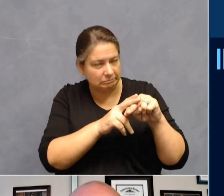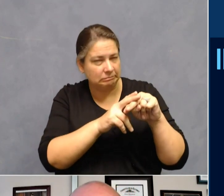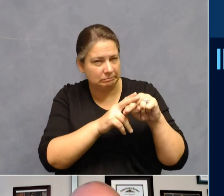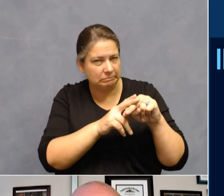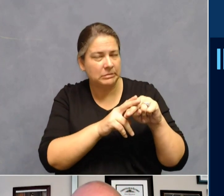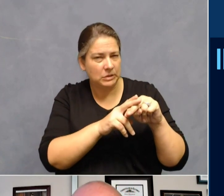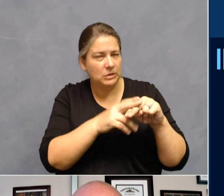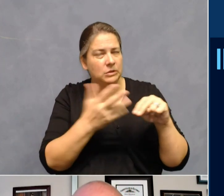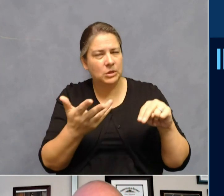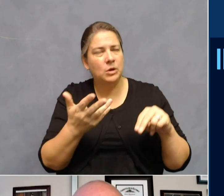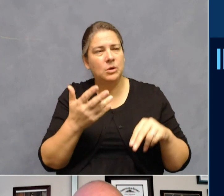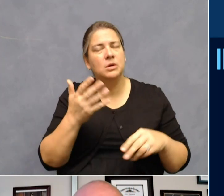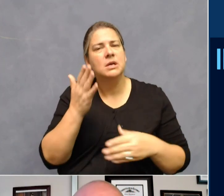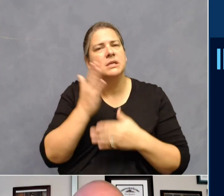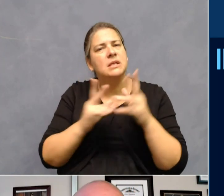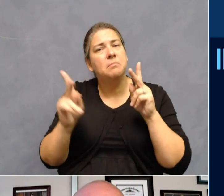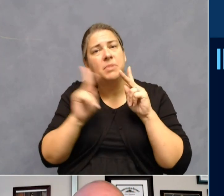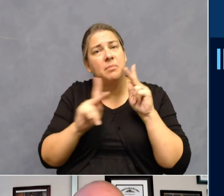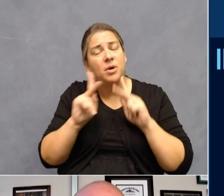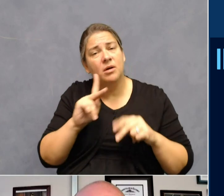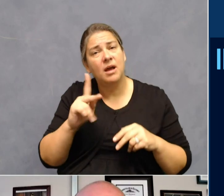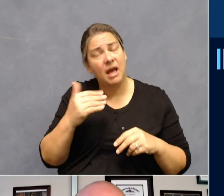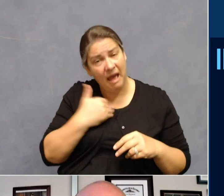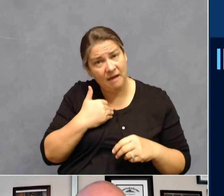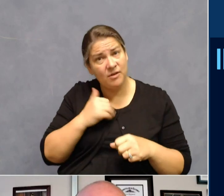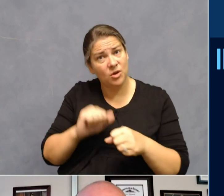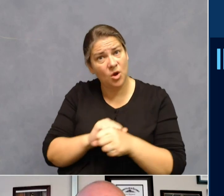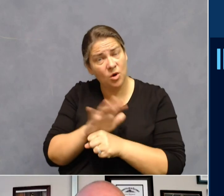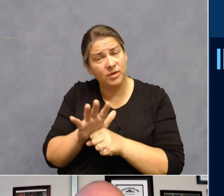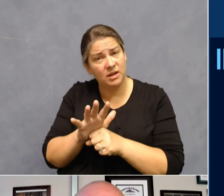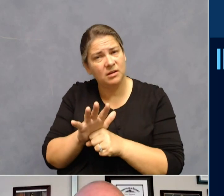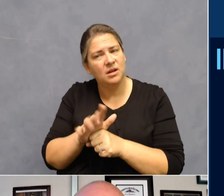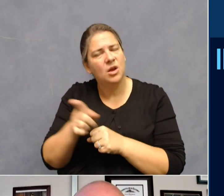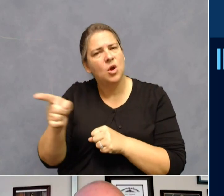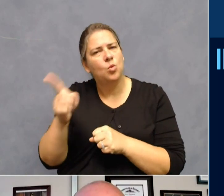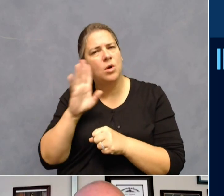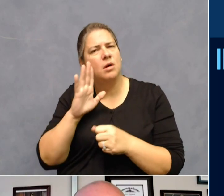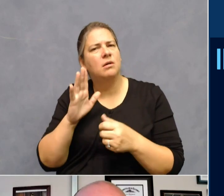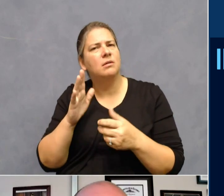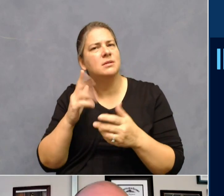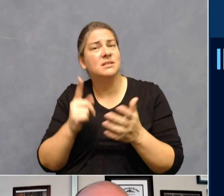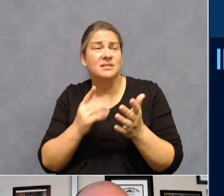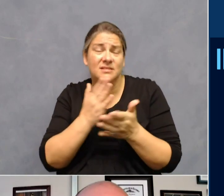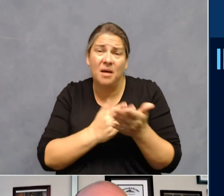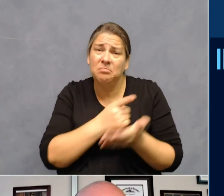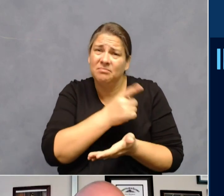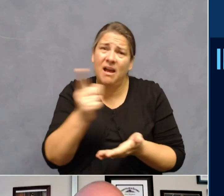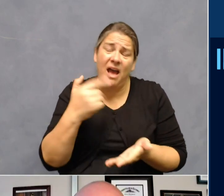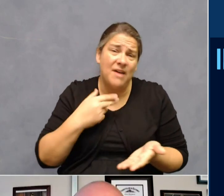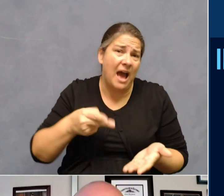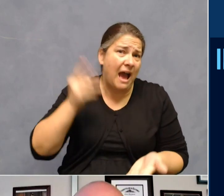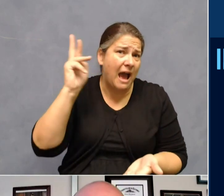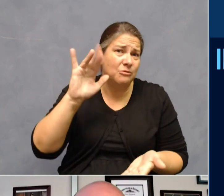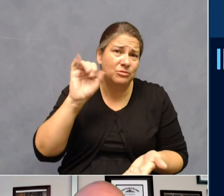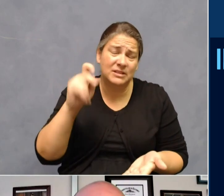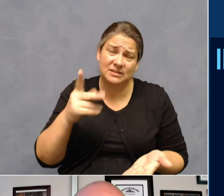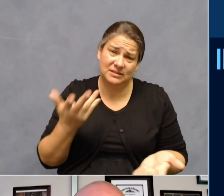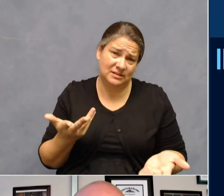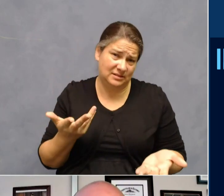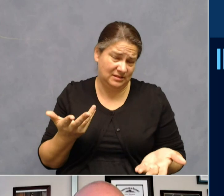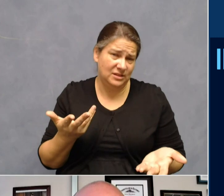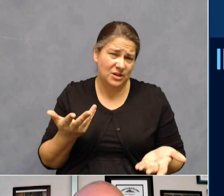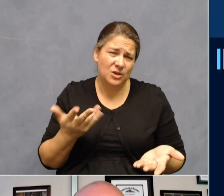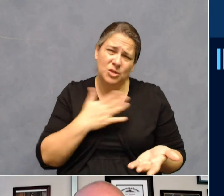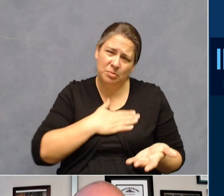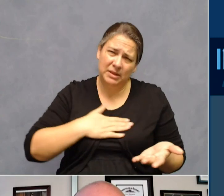the disease is more active. Let's please all pull together and do the right thing to help each other out and keep each other safe. So now, James, if we can go